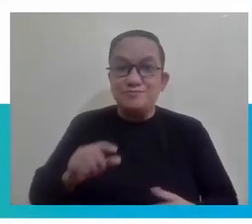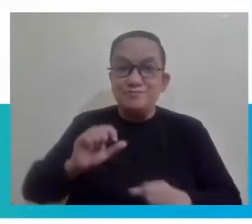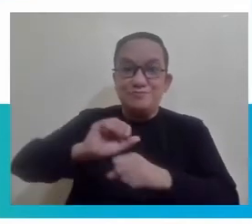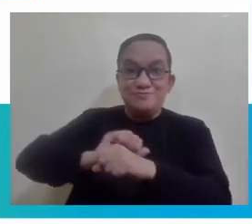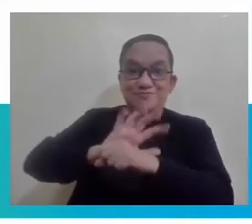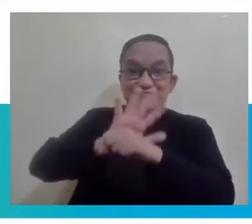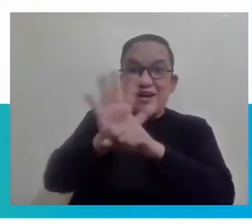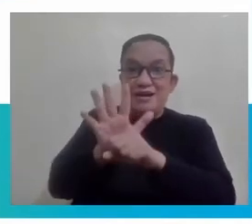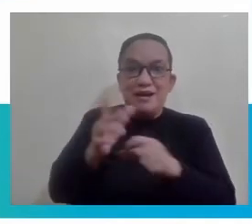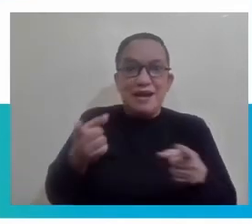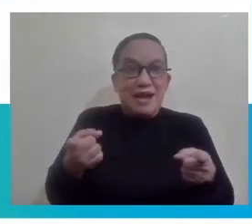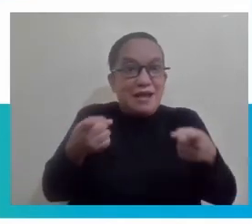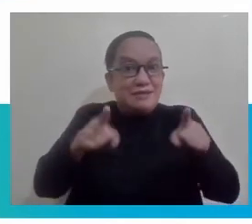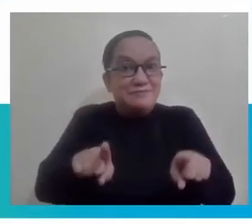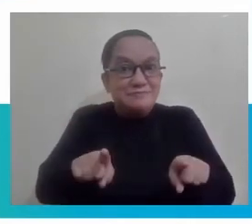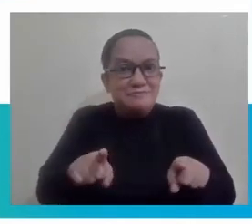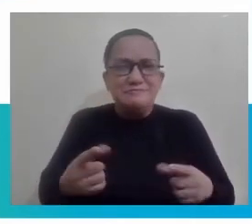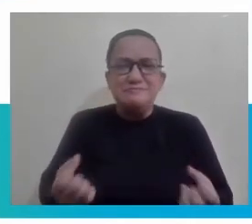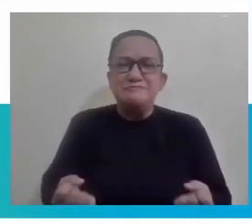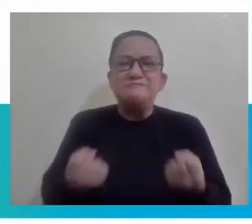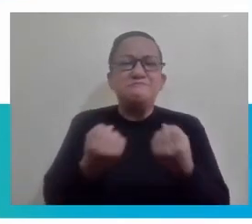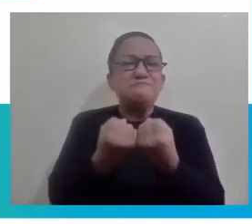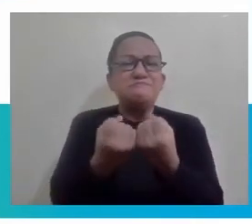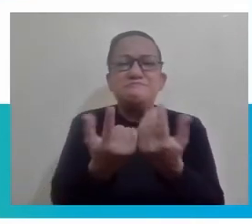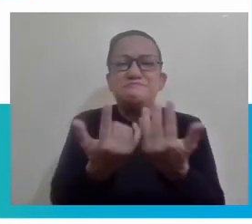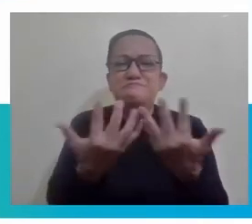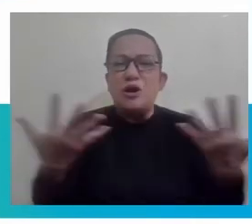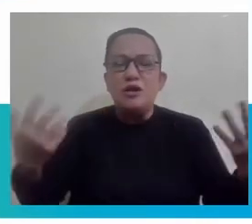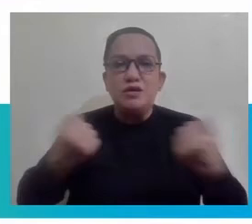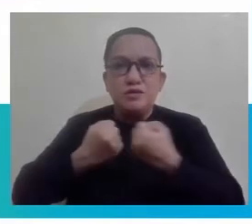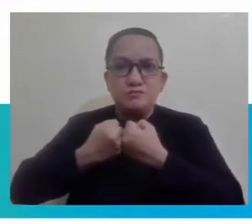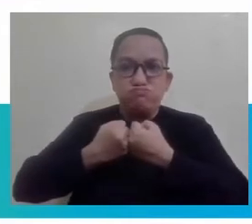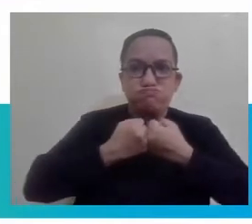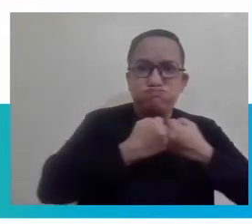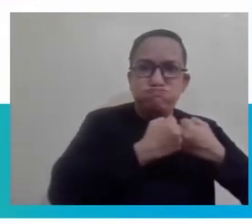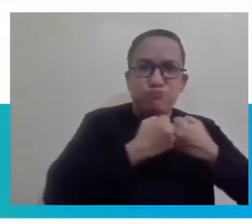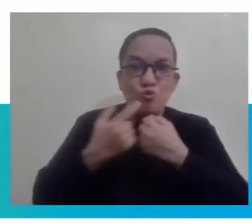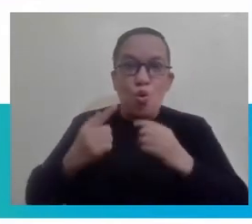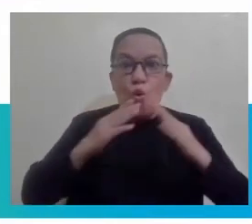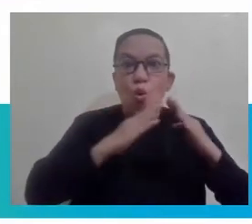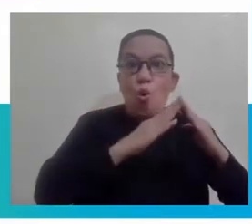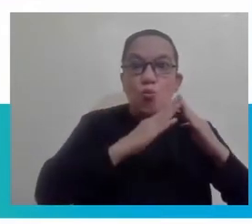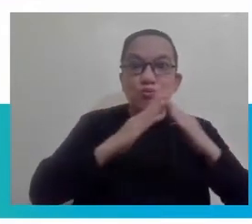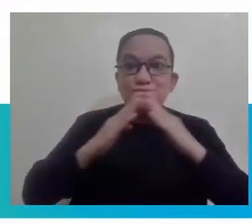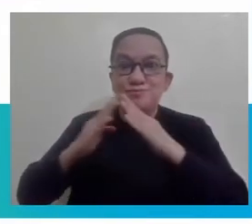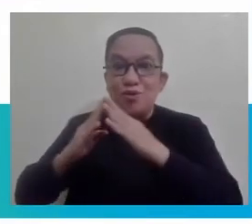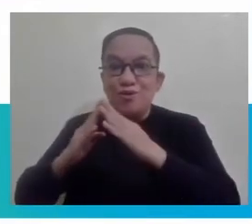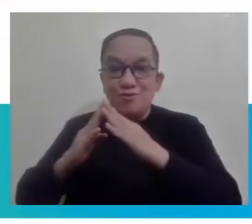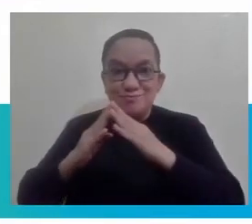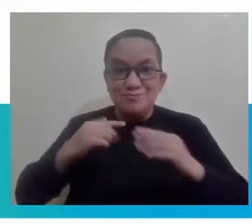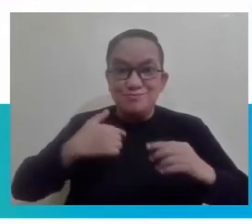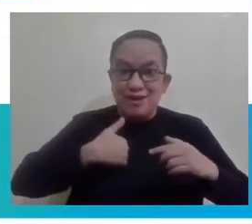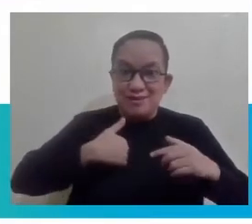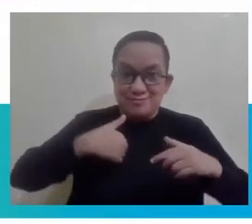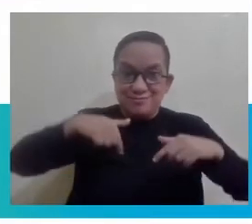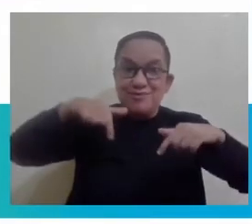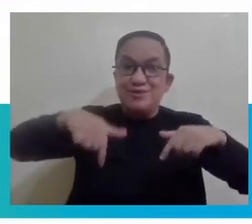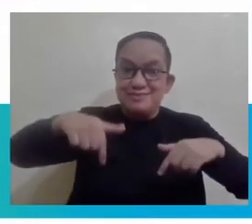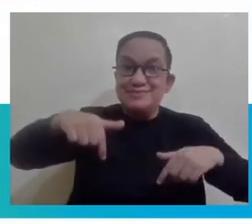in my community where I come from. The income is very